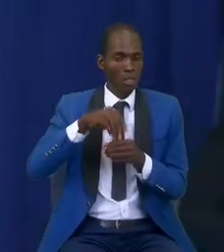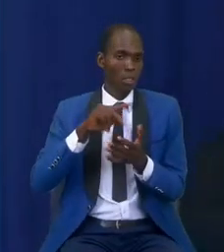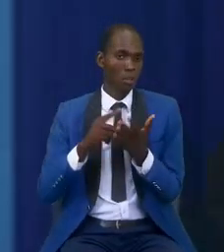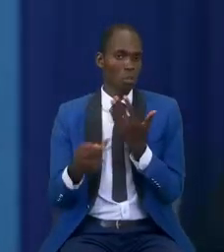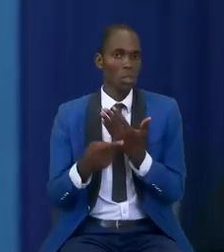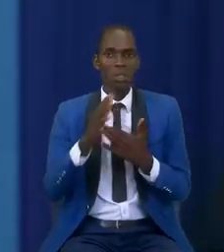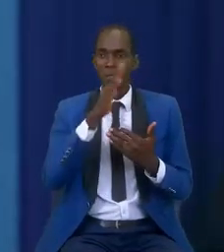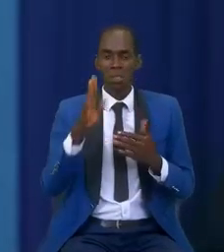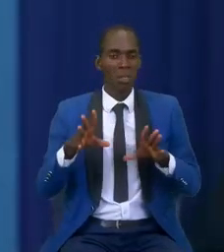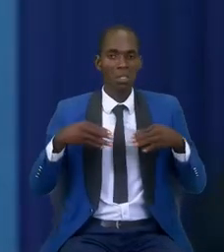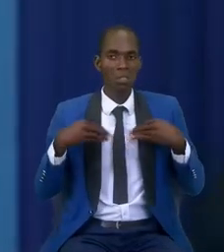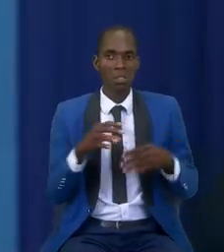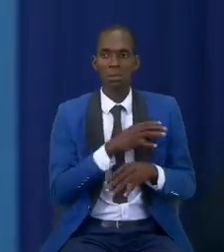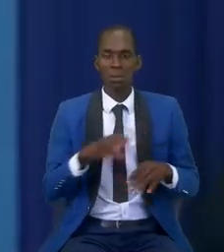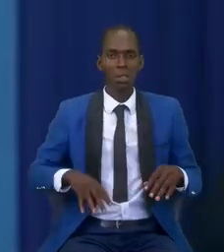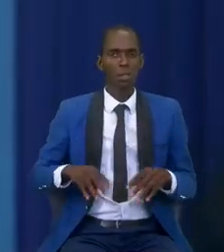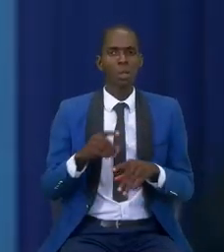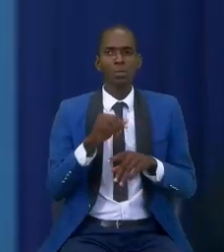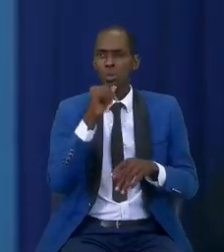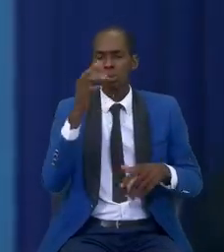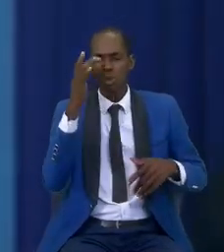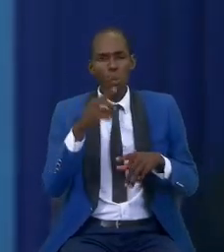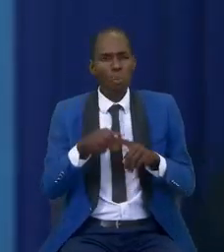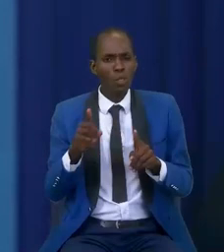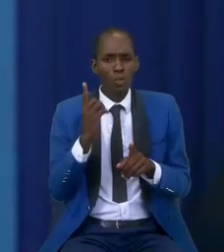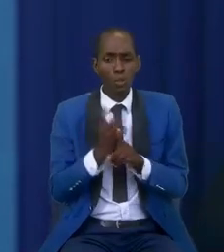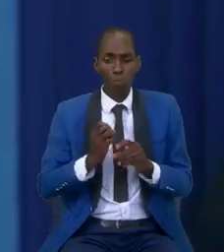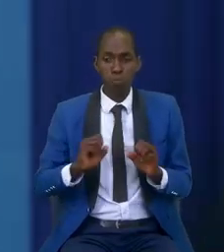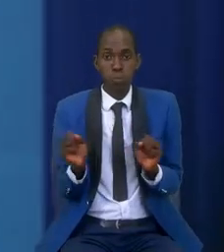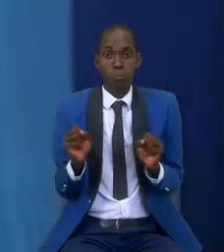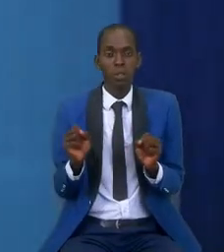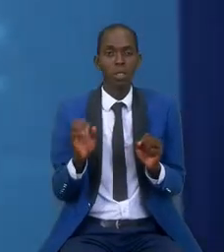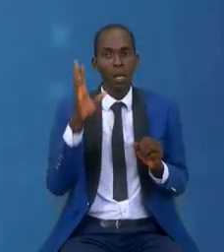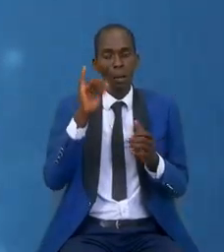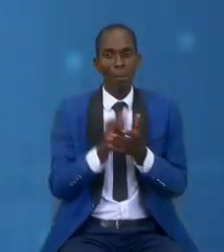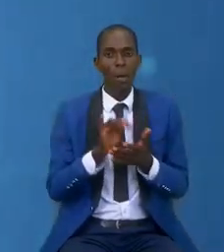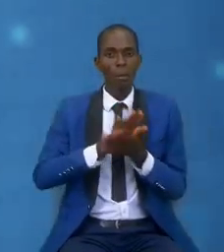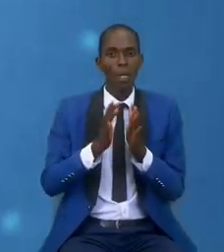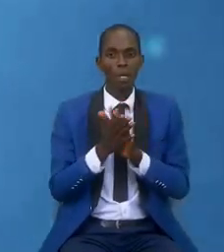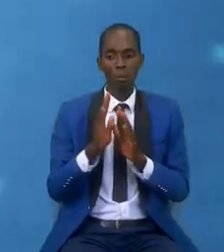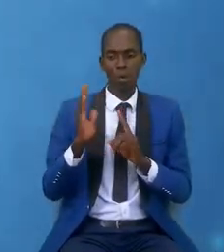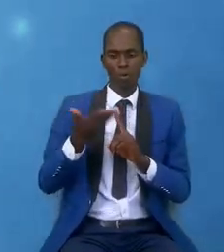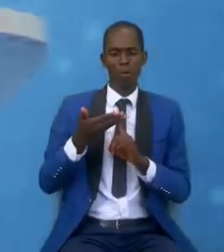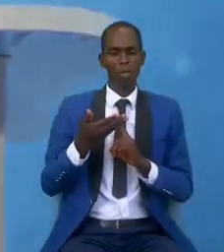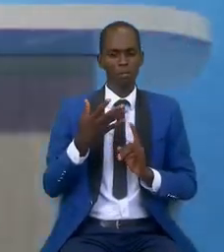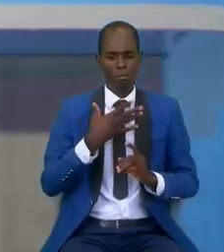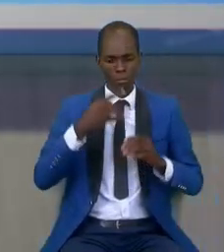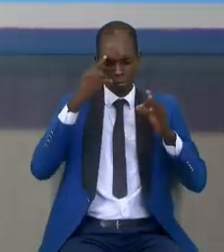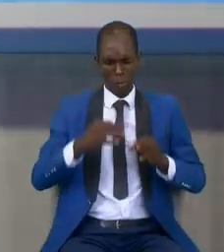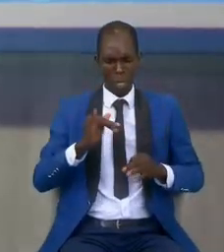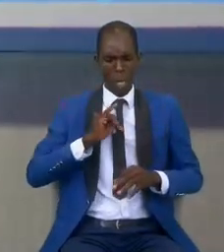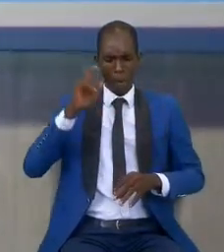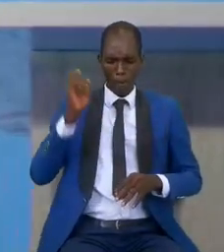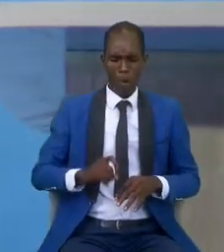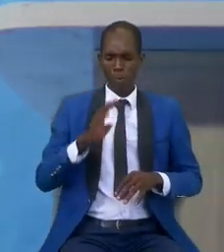Upon him I must be saved and dear Moody was already at the train station and the enemy was already in the train